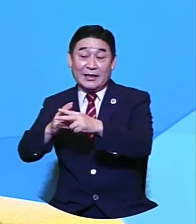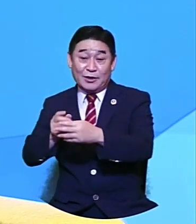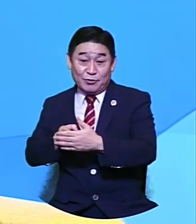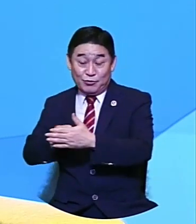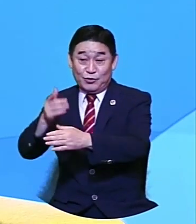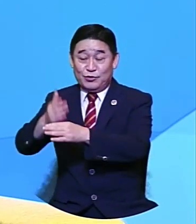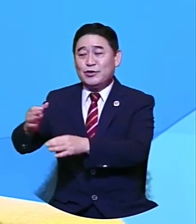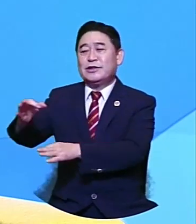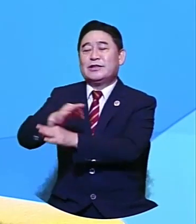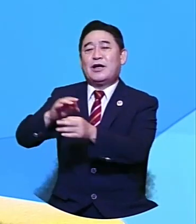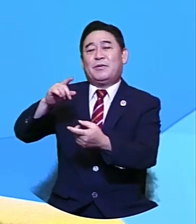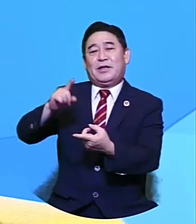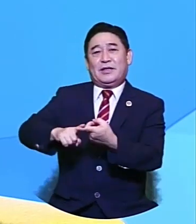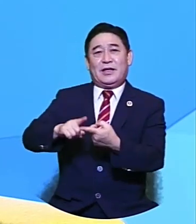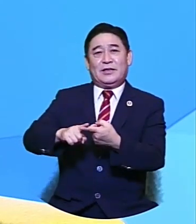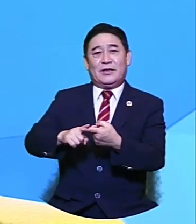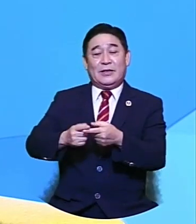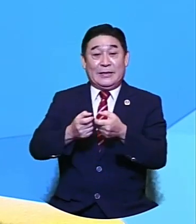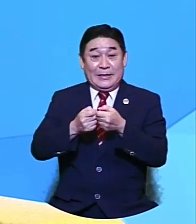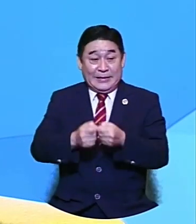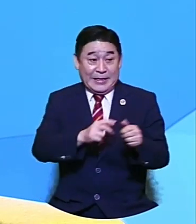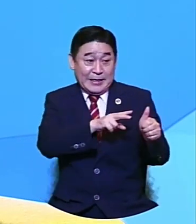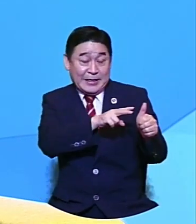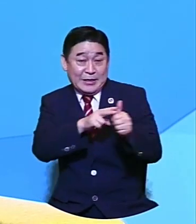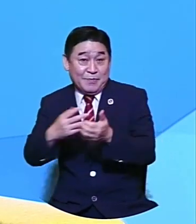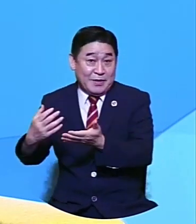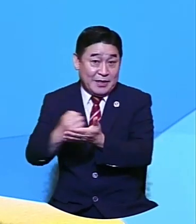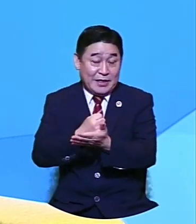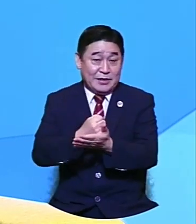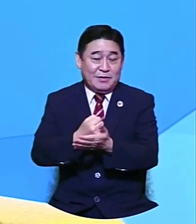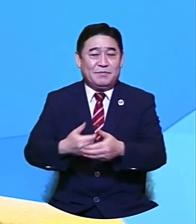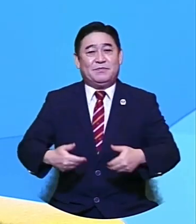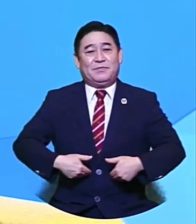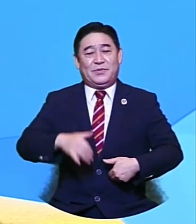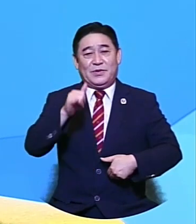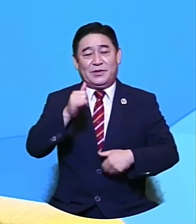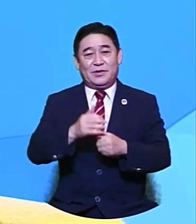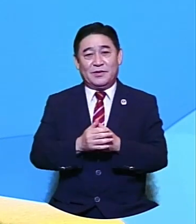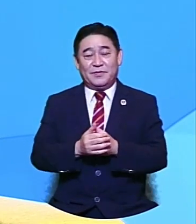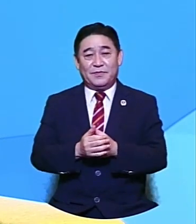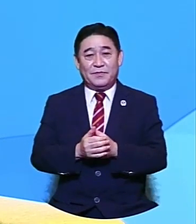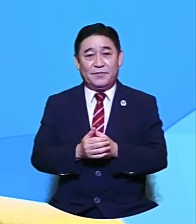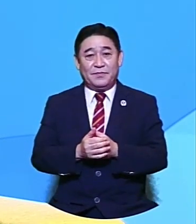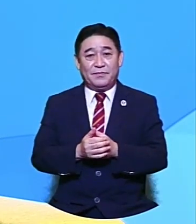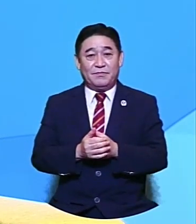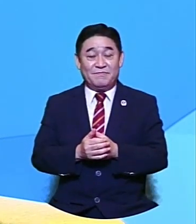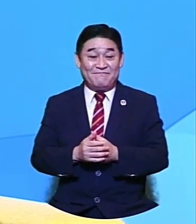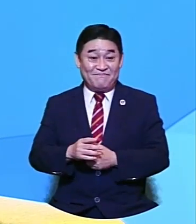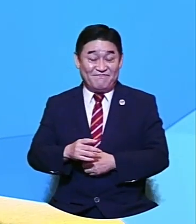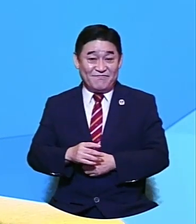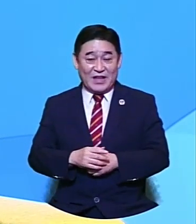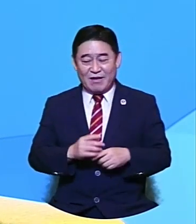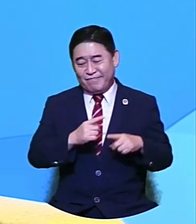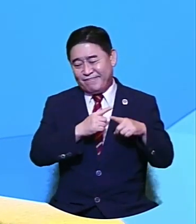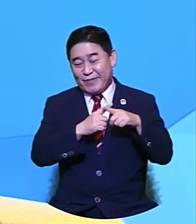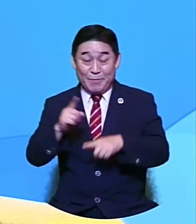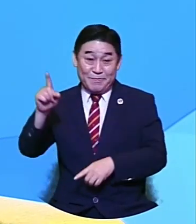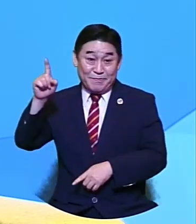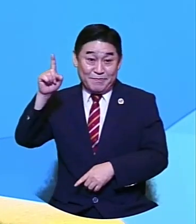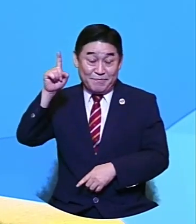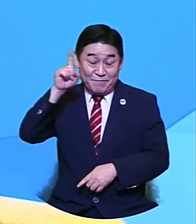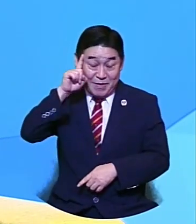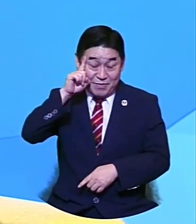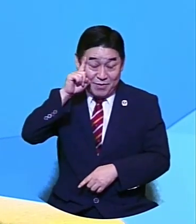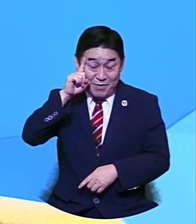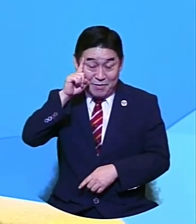magic bullet is very convenient, but sometimes very diversified and very different kind of measurement we have